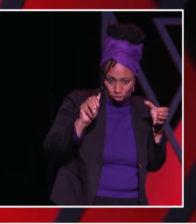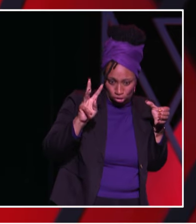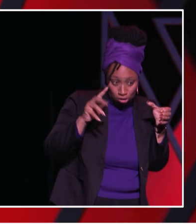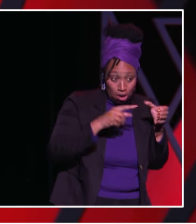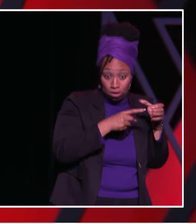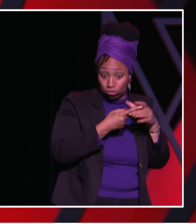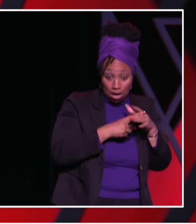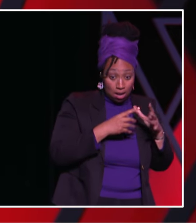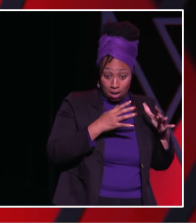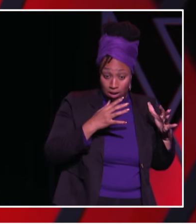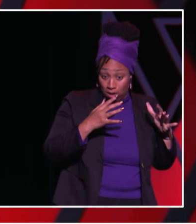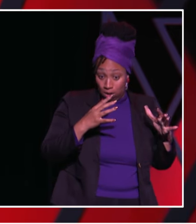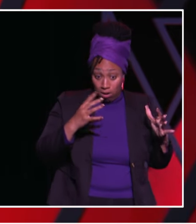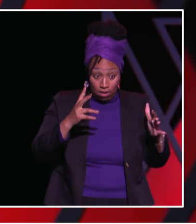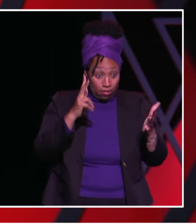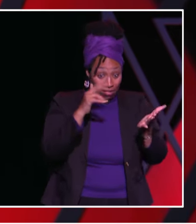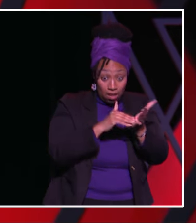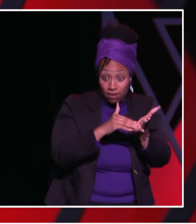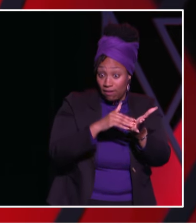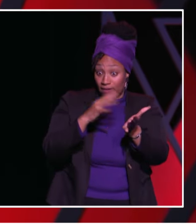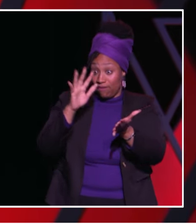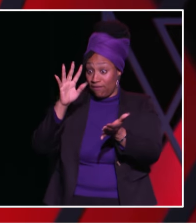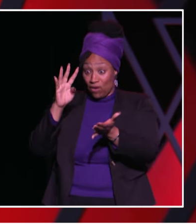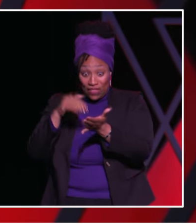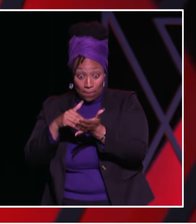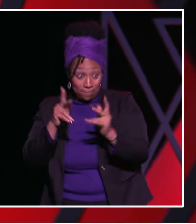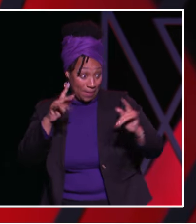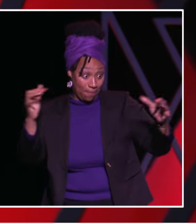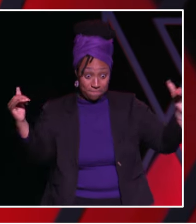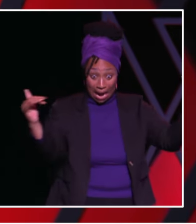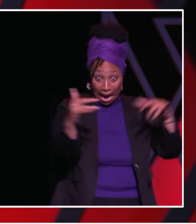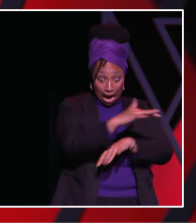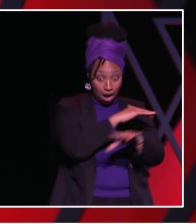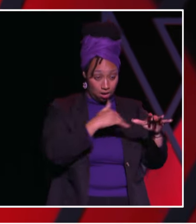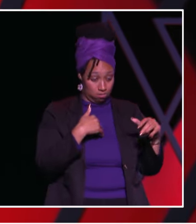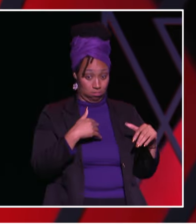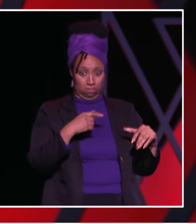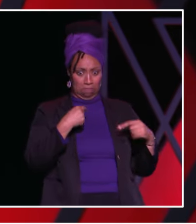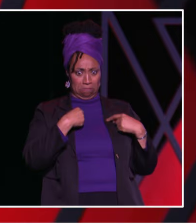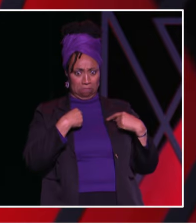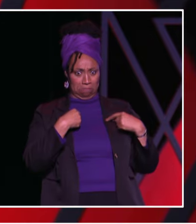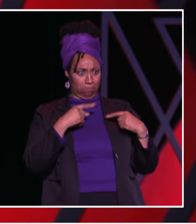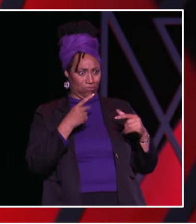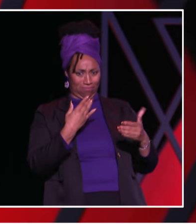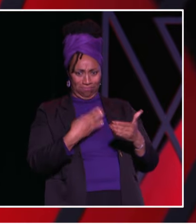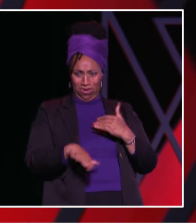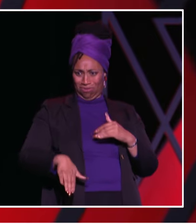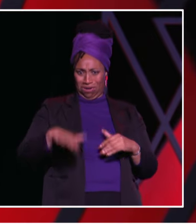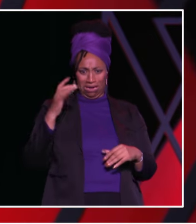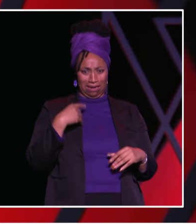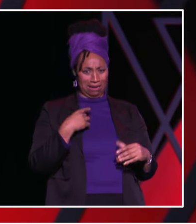Washingtonian, been here all my life, went to D.C. public schools, and never plan on leaving.